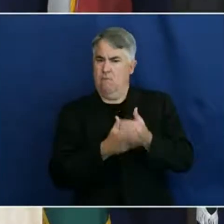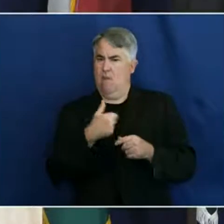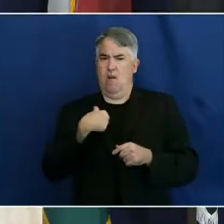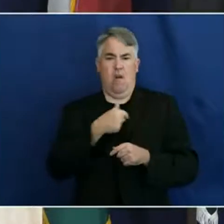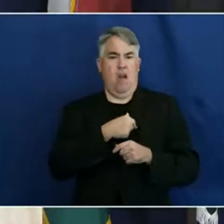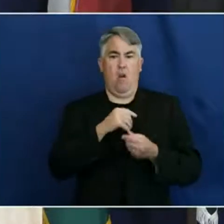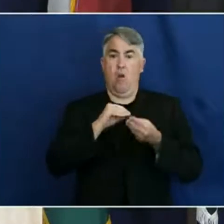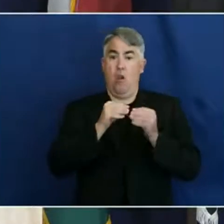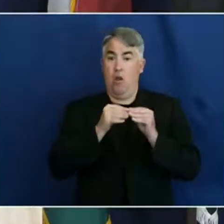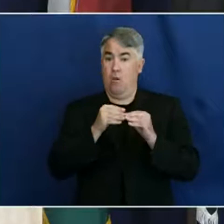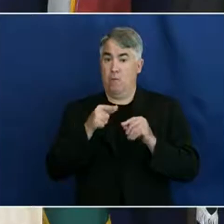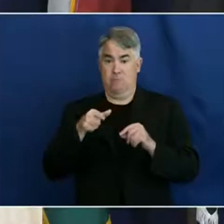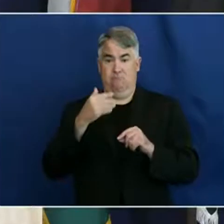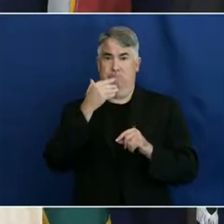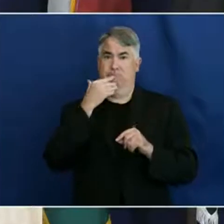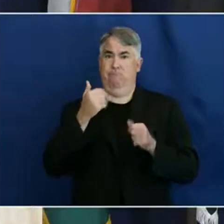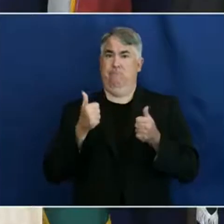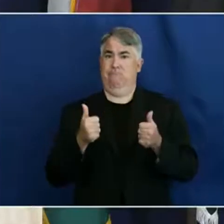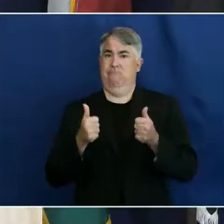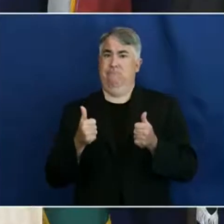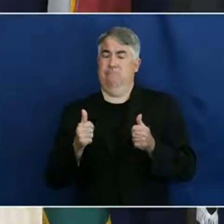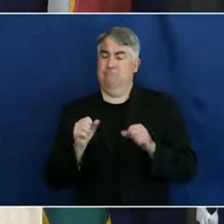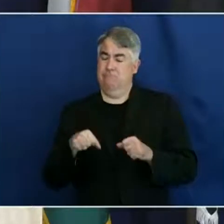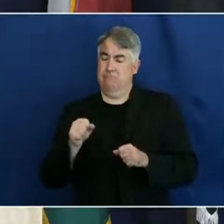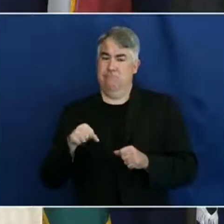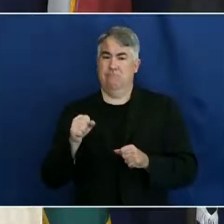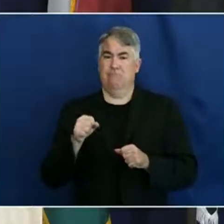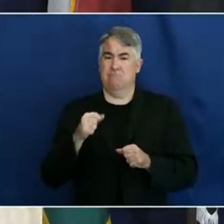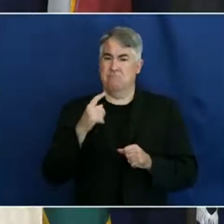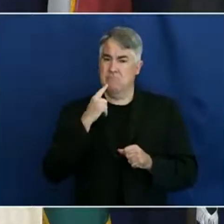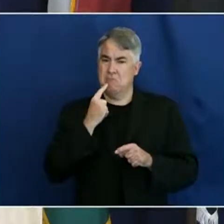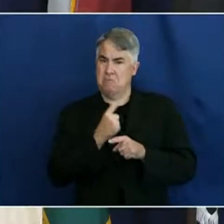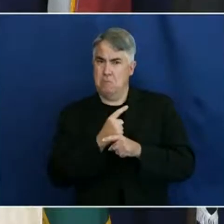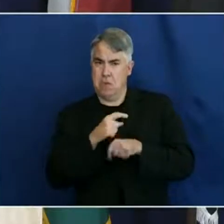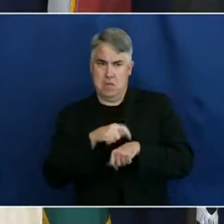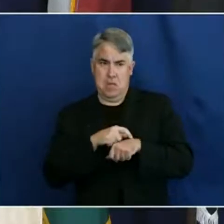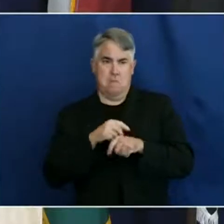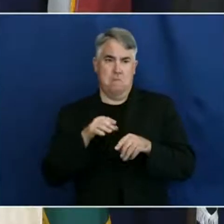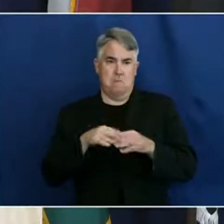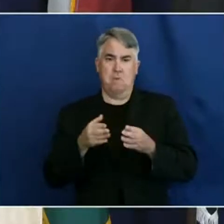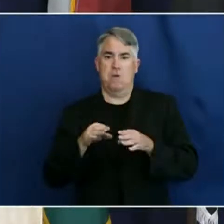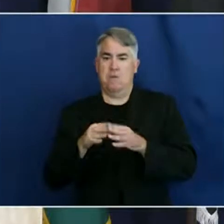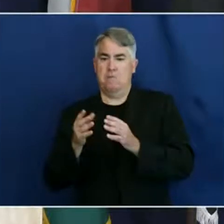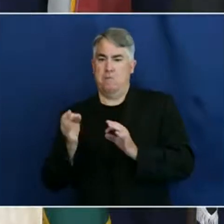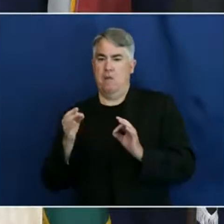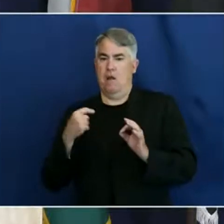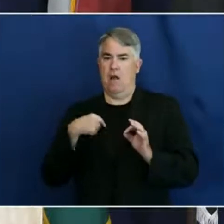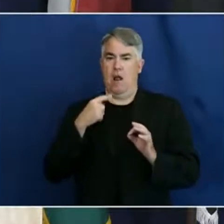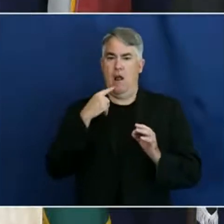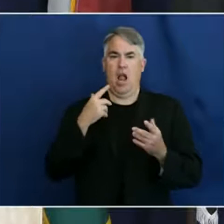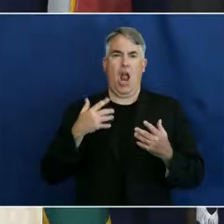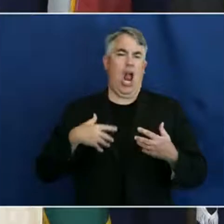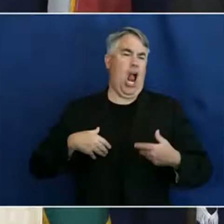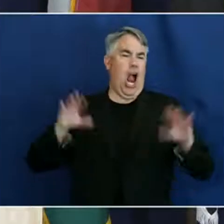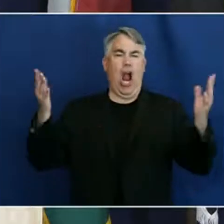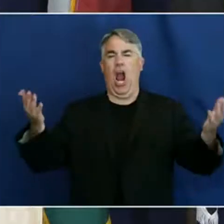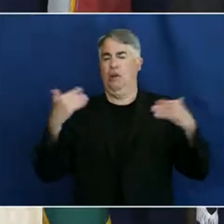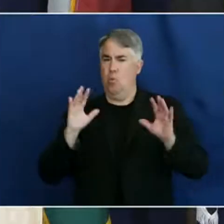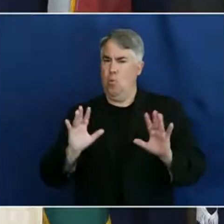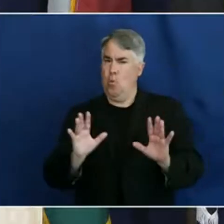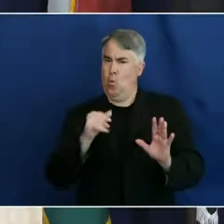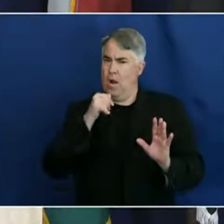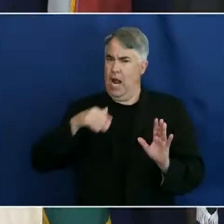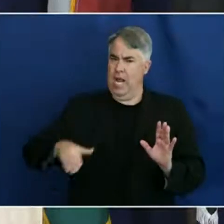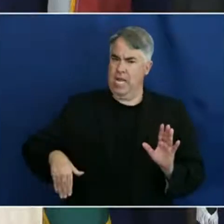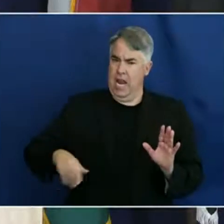are looking good. So I think it is the appropriate time, but we just cannot let up and